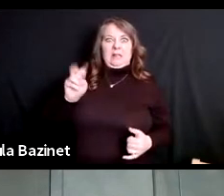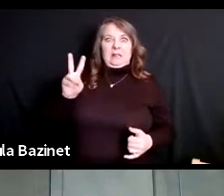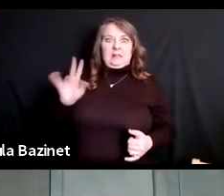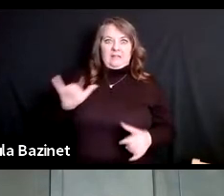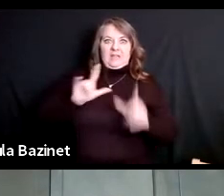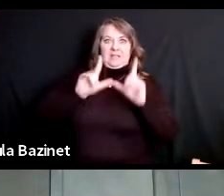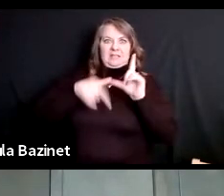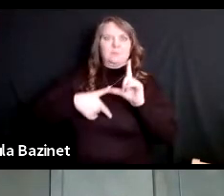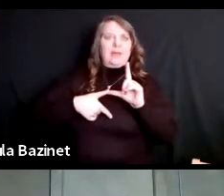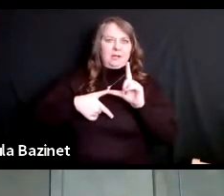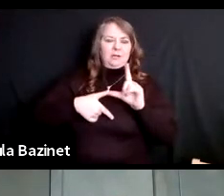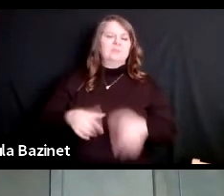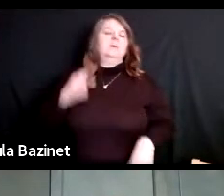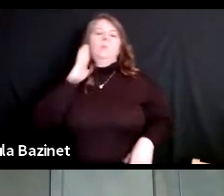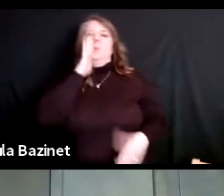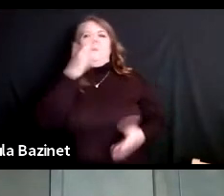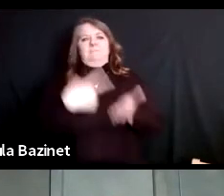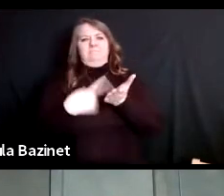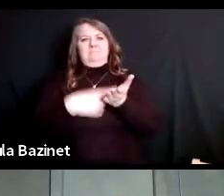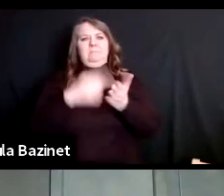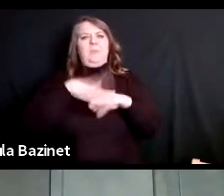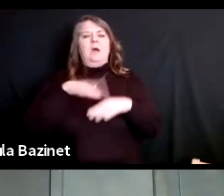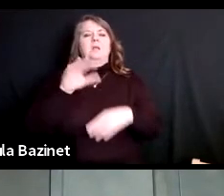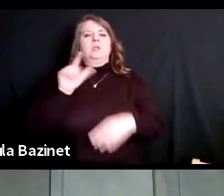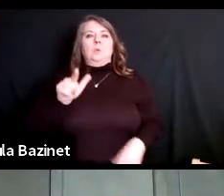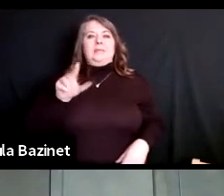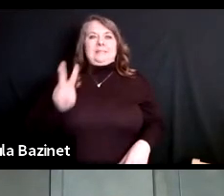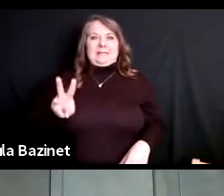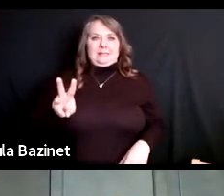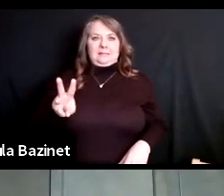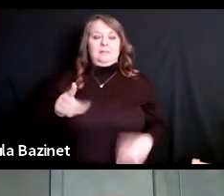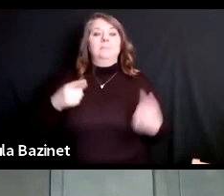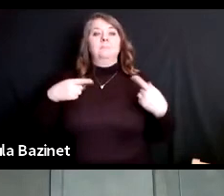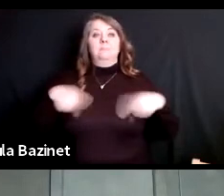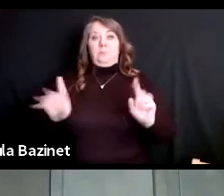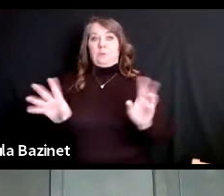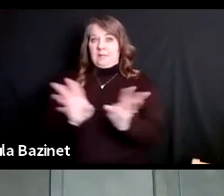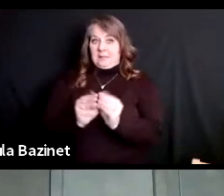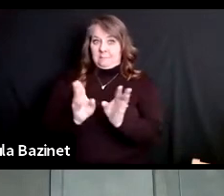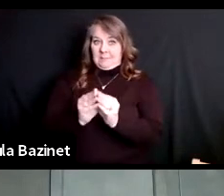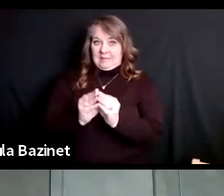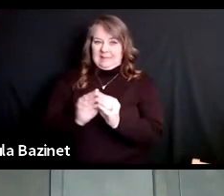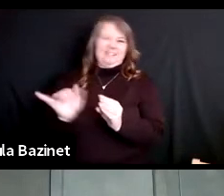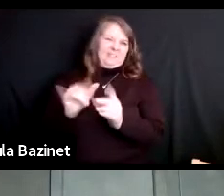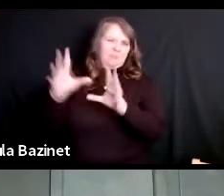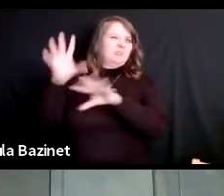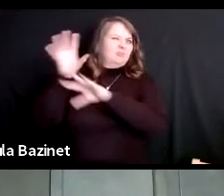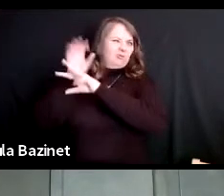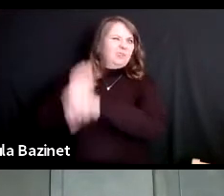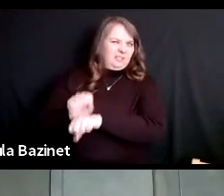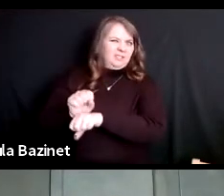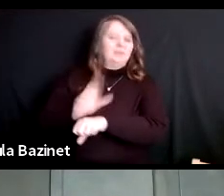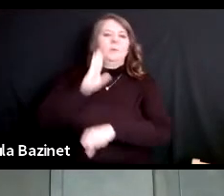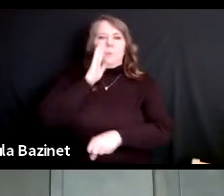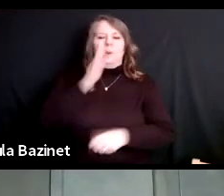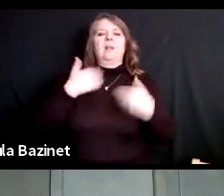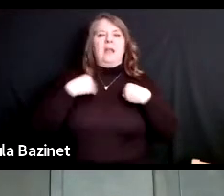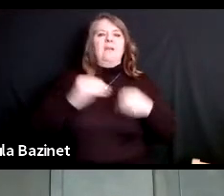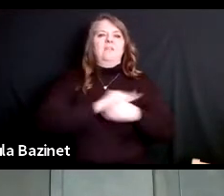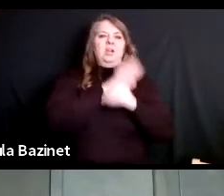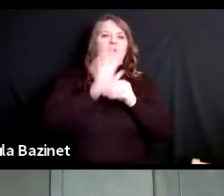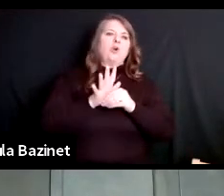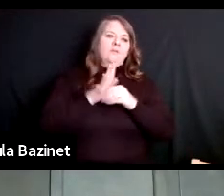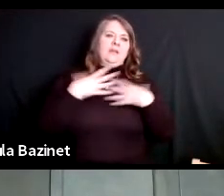study session on the 26th. During the meeting, we, as tradition during COVID, we'll have a COVID health condition